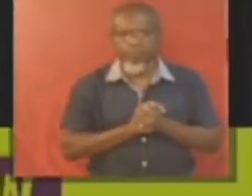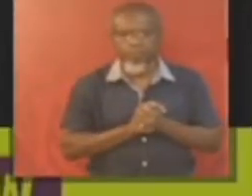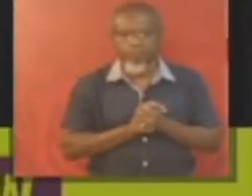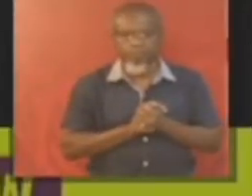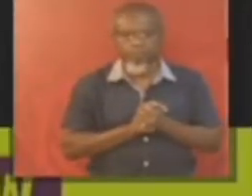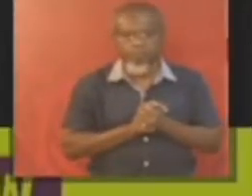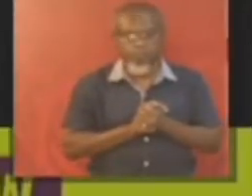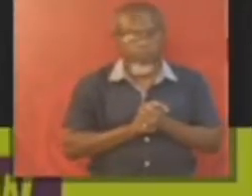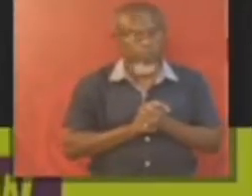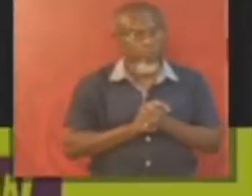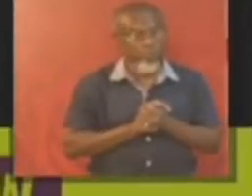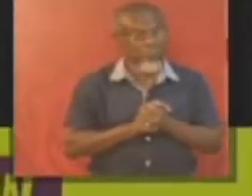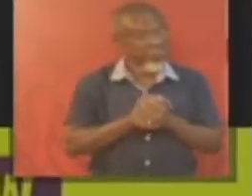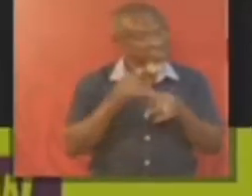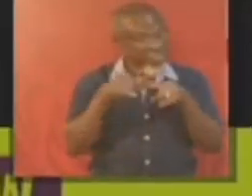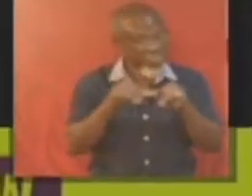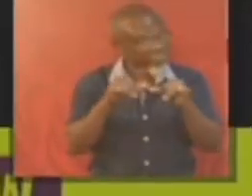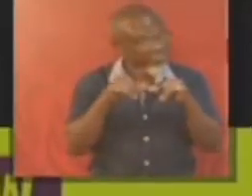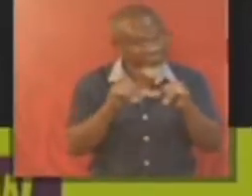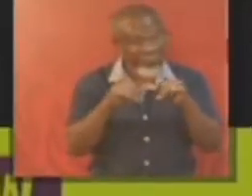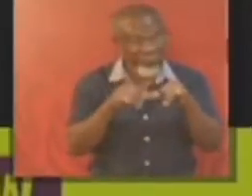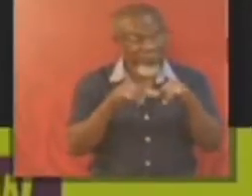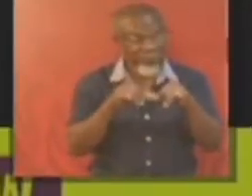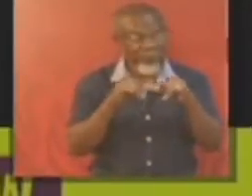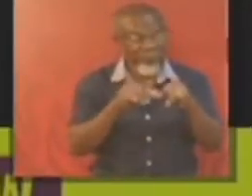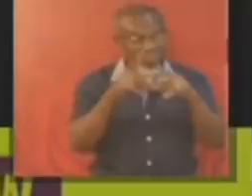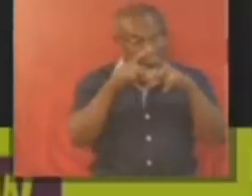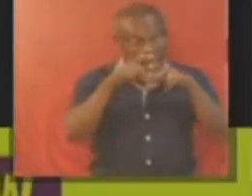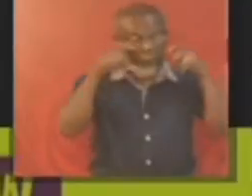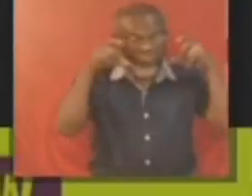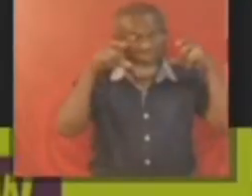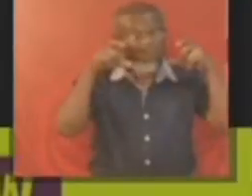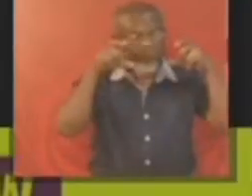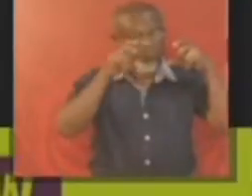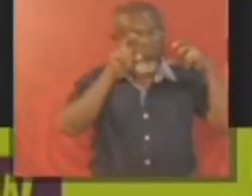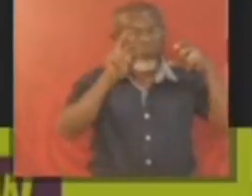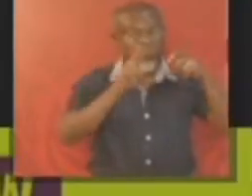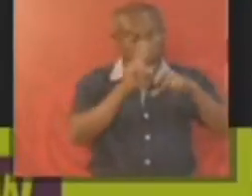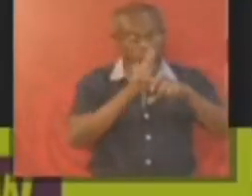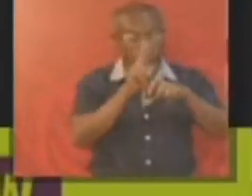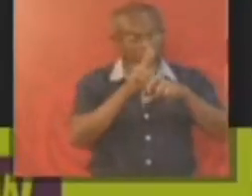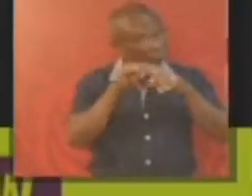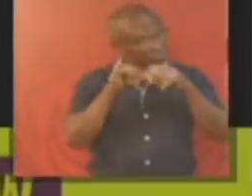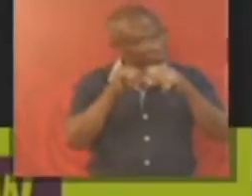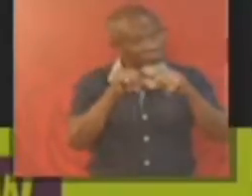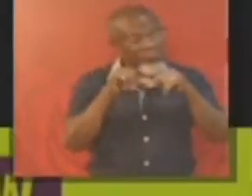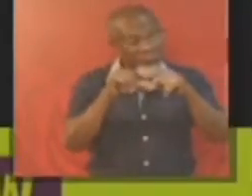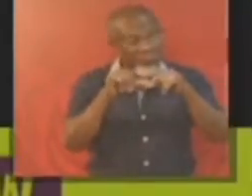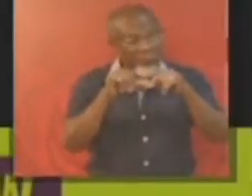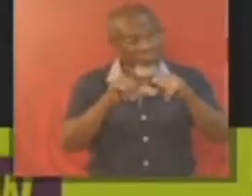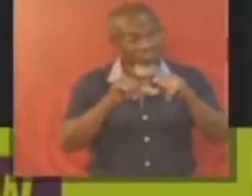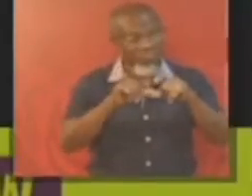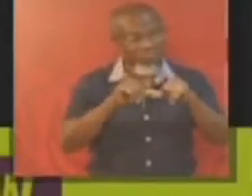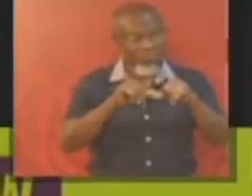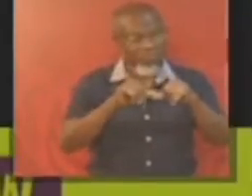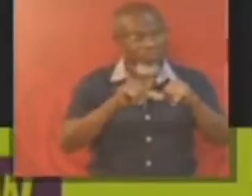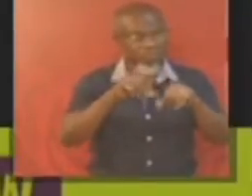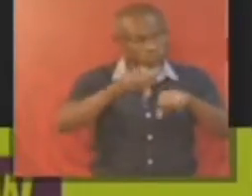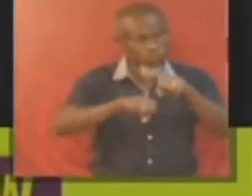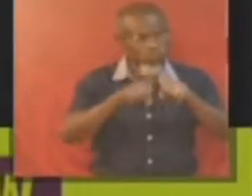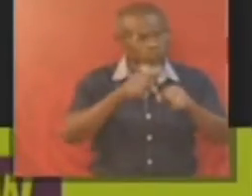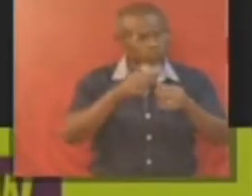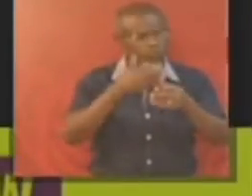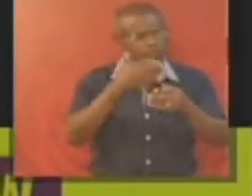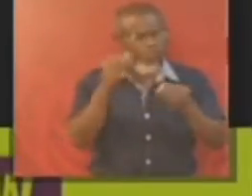to wear the mask as often as possible, because the more often you wear your mask, the more you're going to be able to tolerate the restricted feeling of the mask.